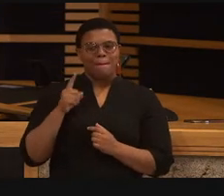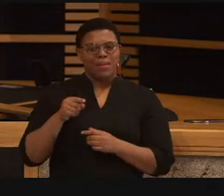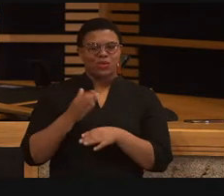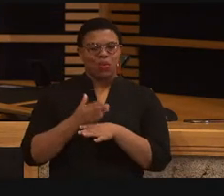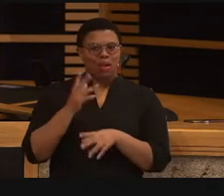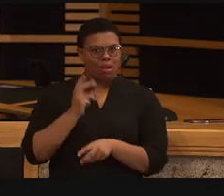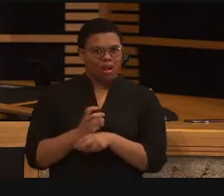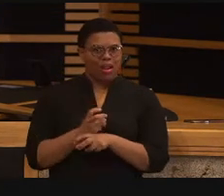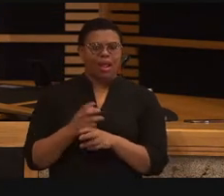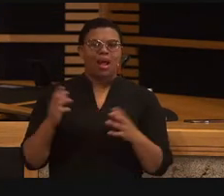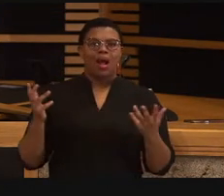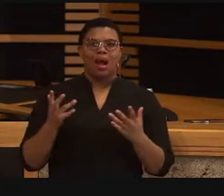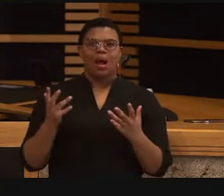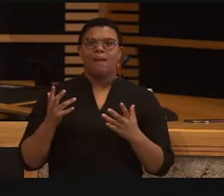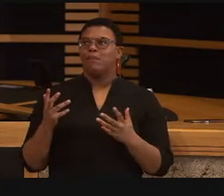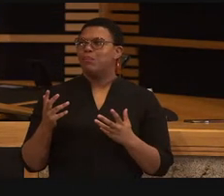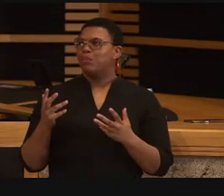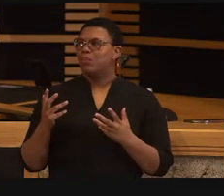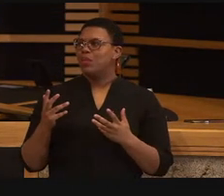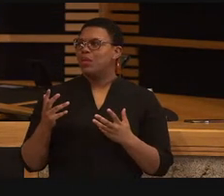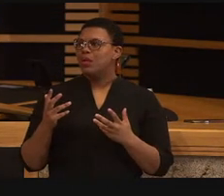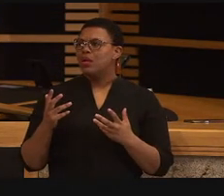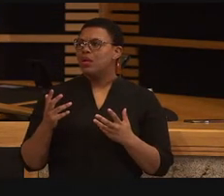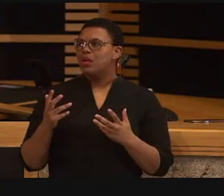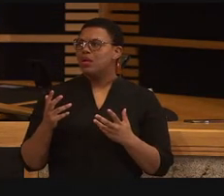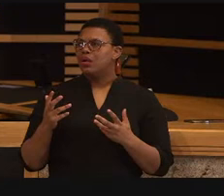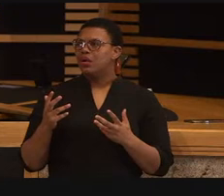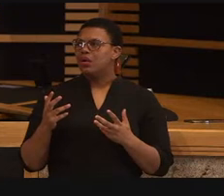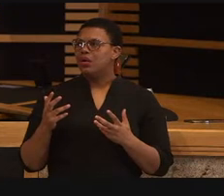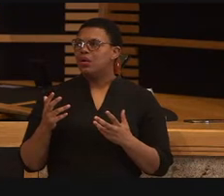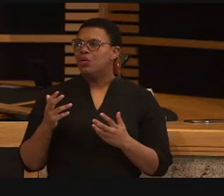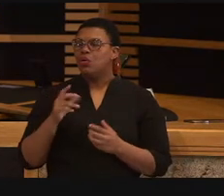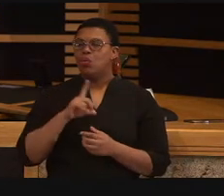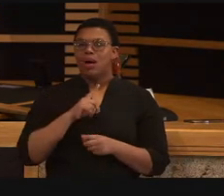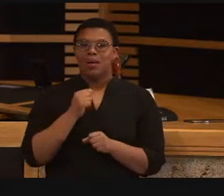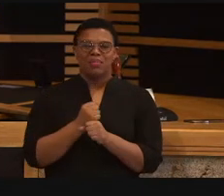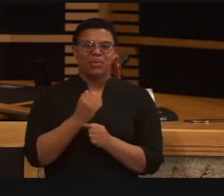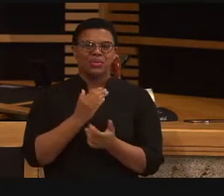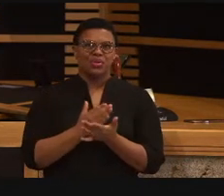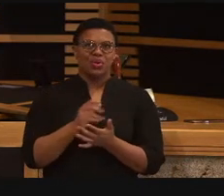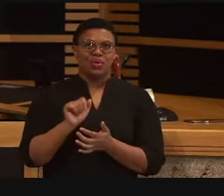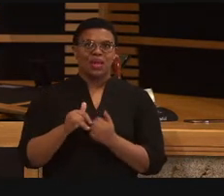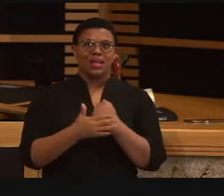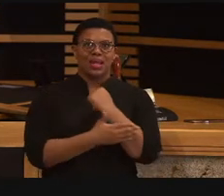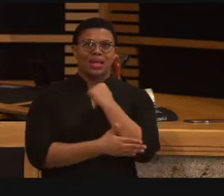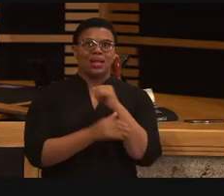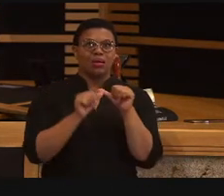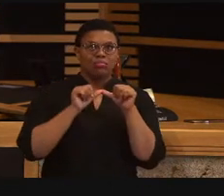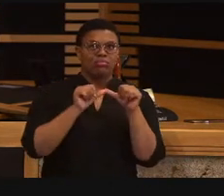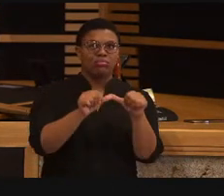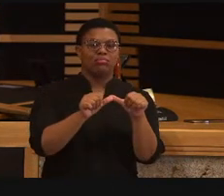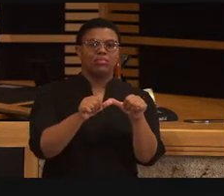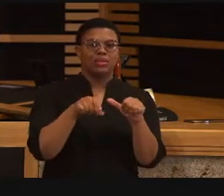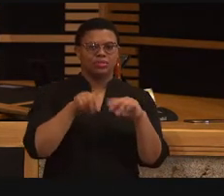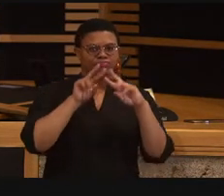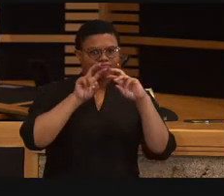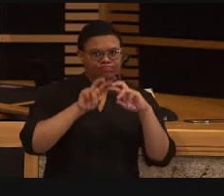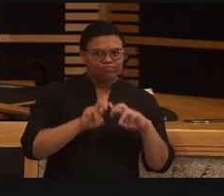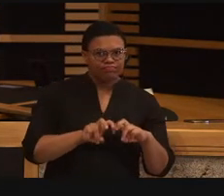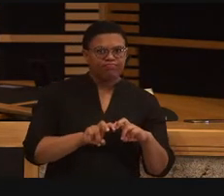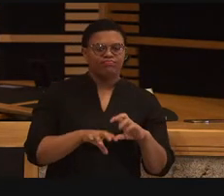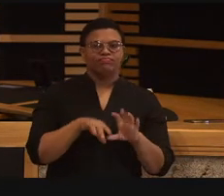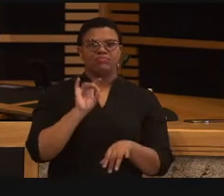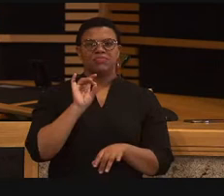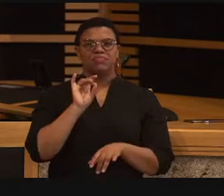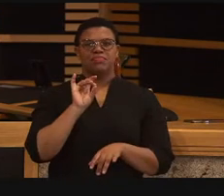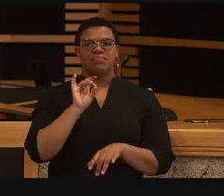the impact of COVID-19 pandemic while ensuring that the continued access of the diagnostic and